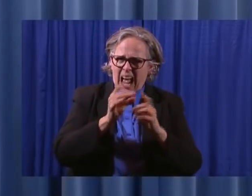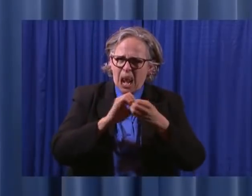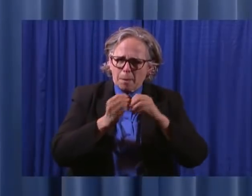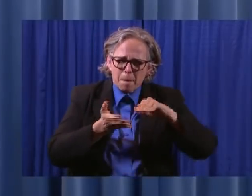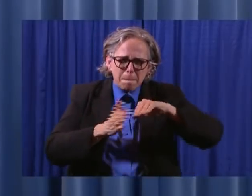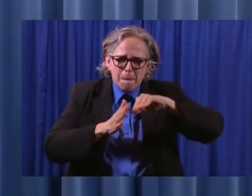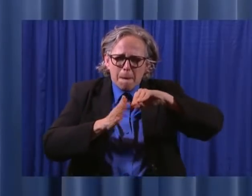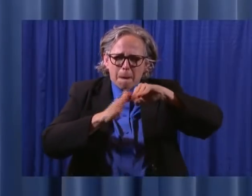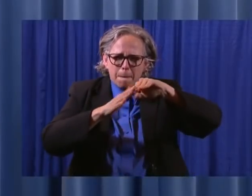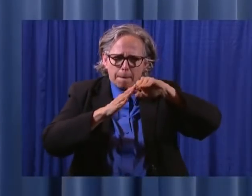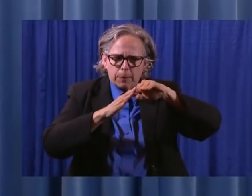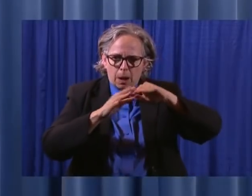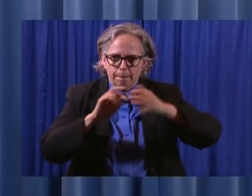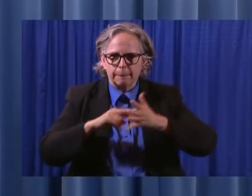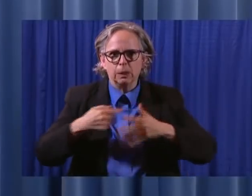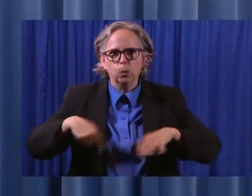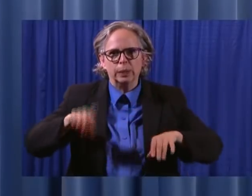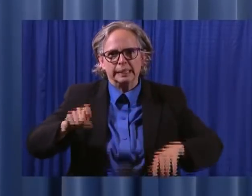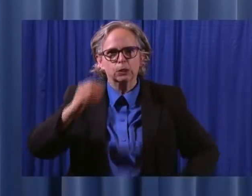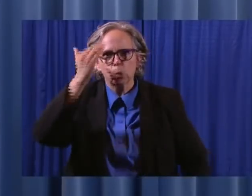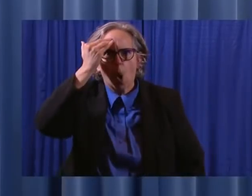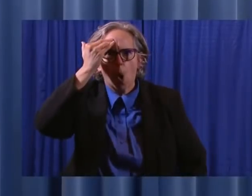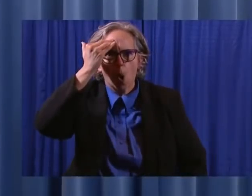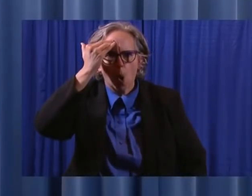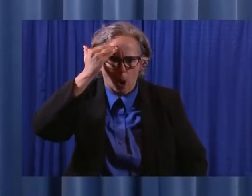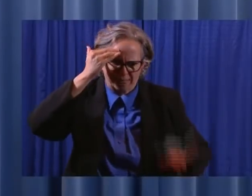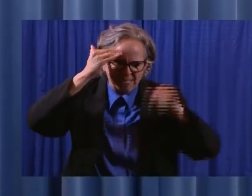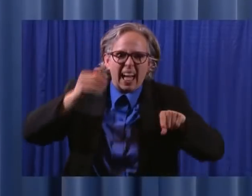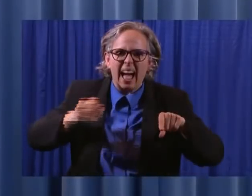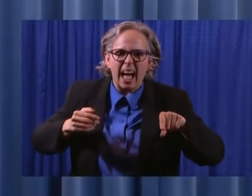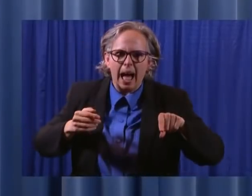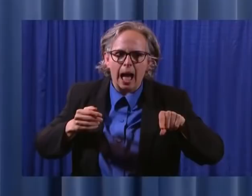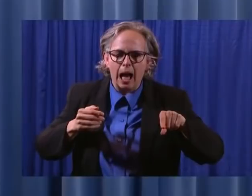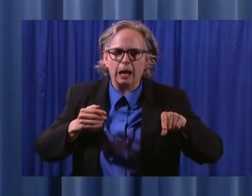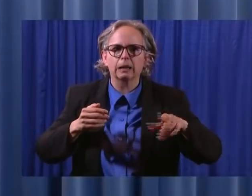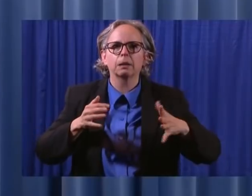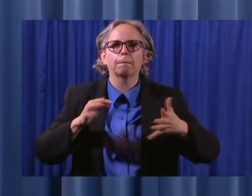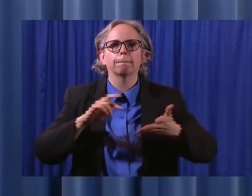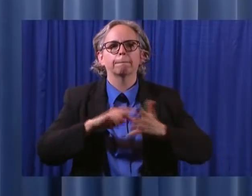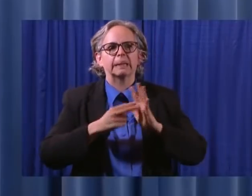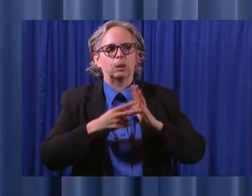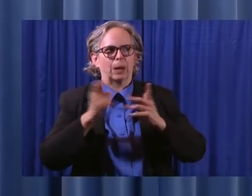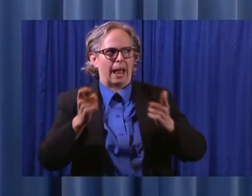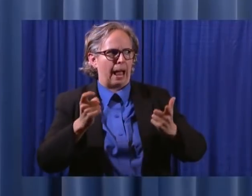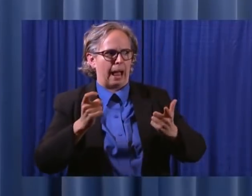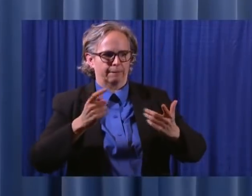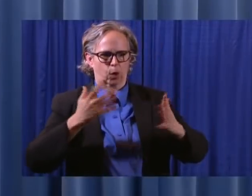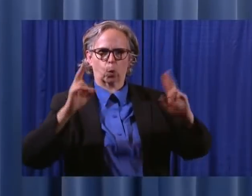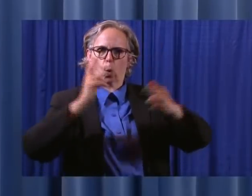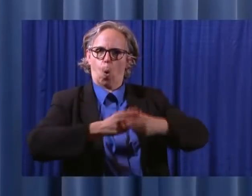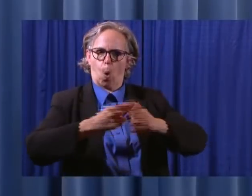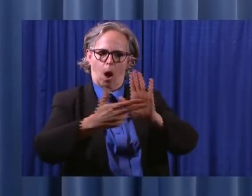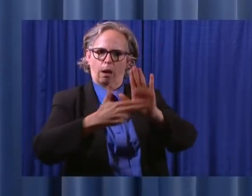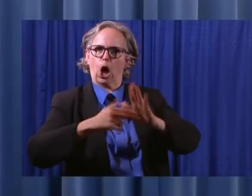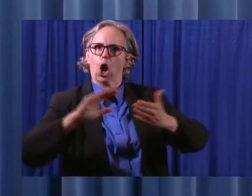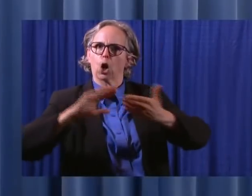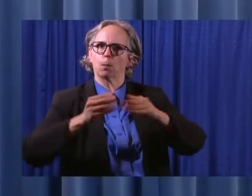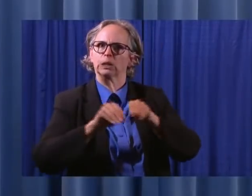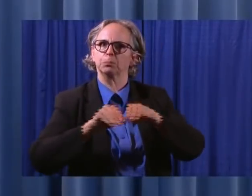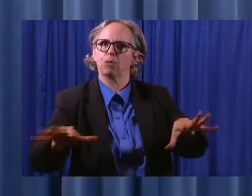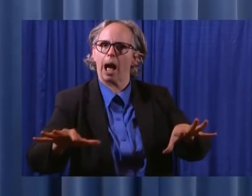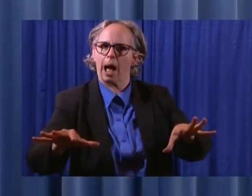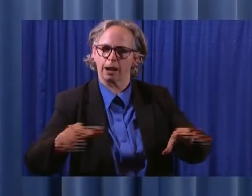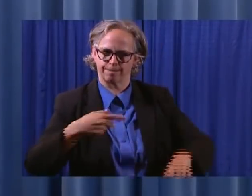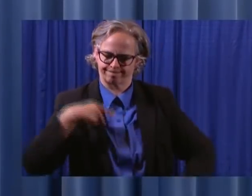bad news, obviously, in the setting, but it also may tell you that you've got community spread in that community too. So